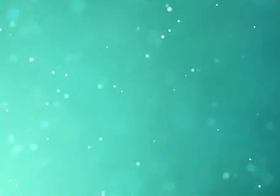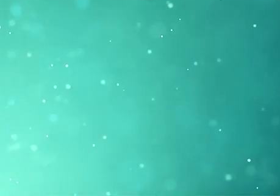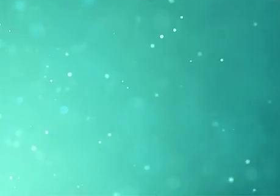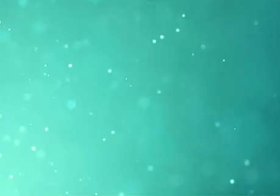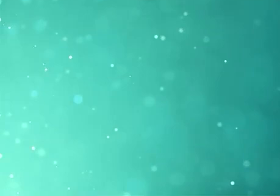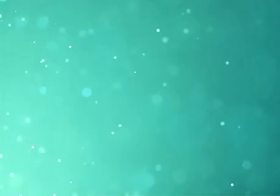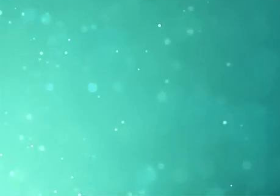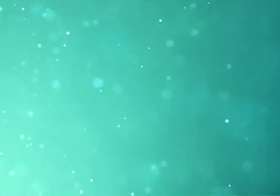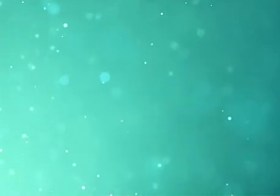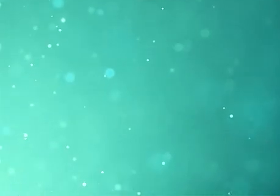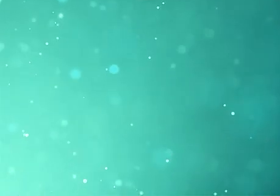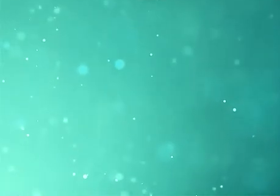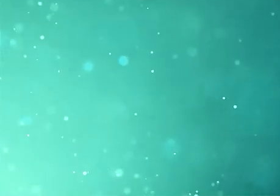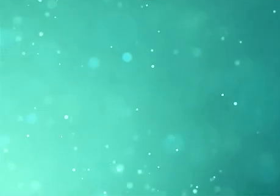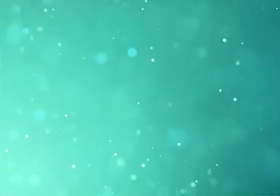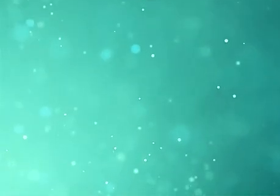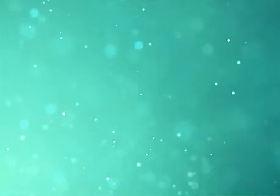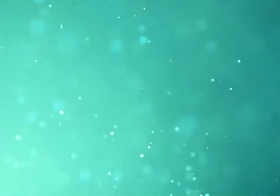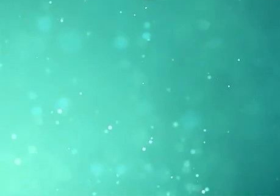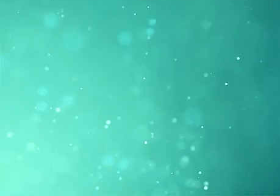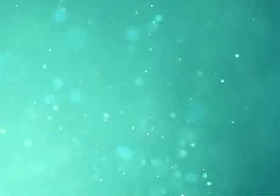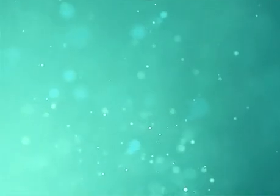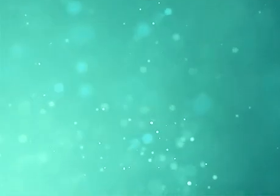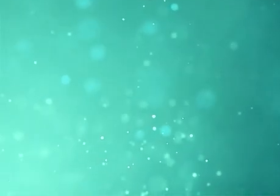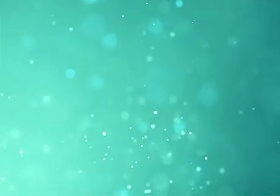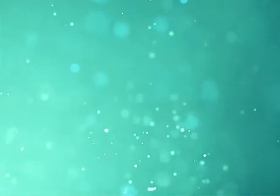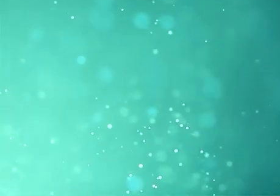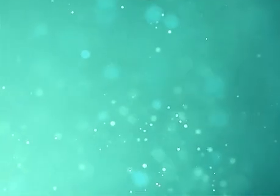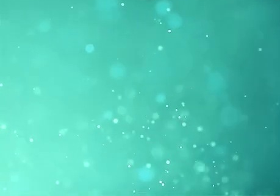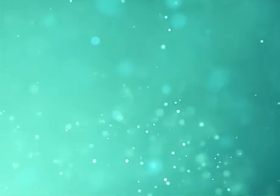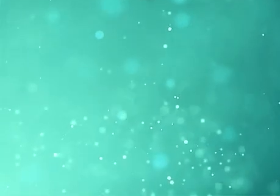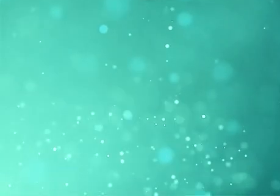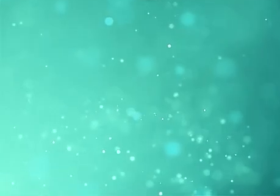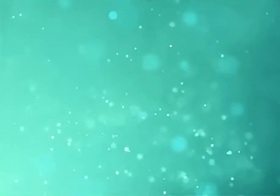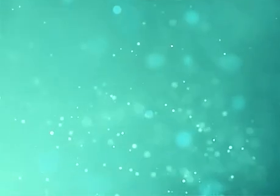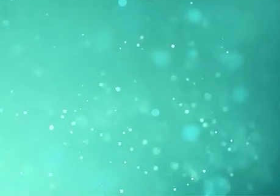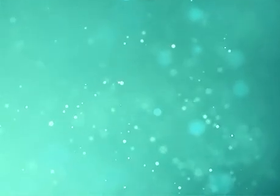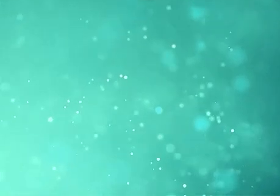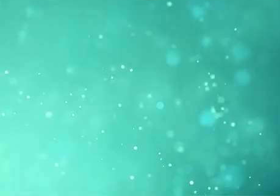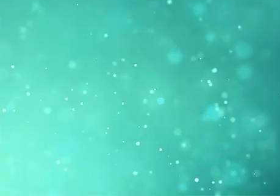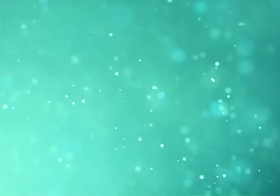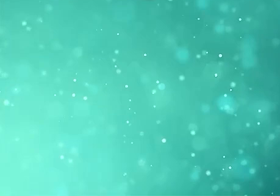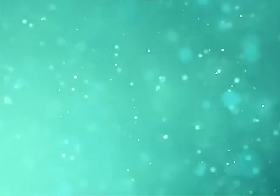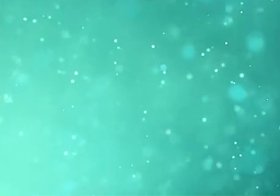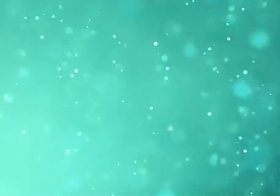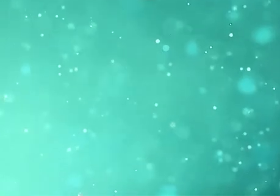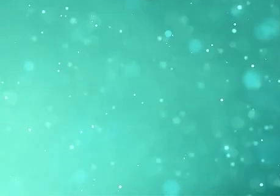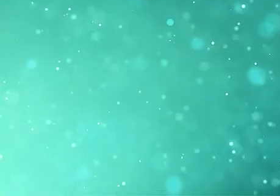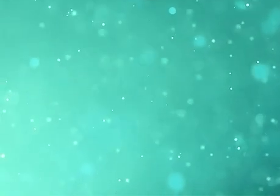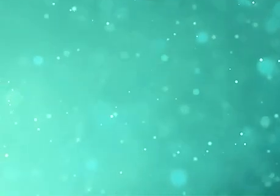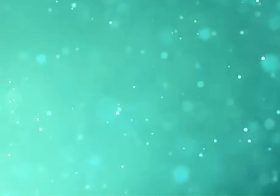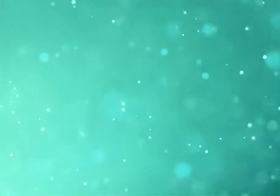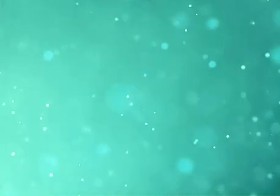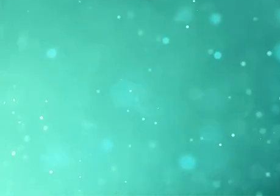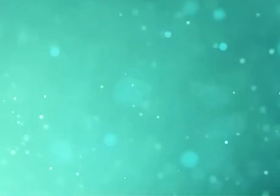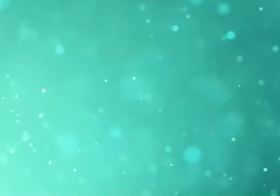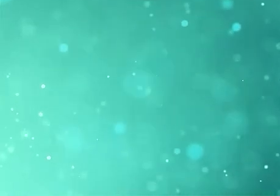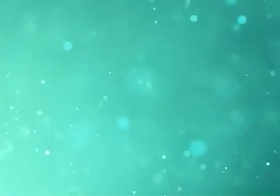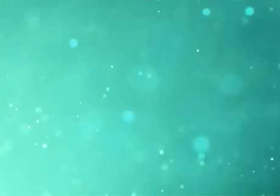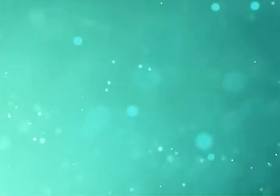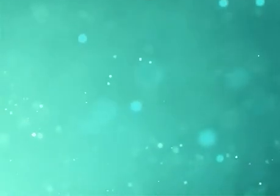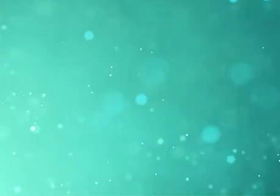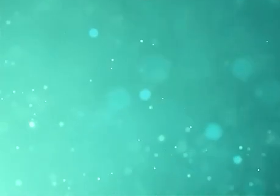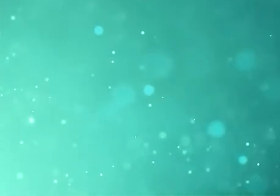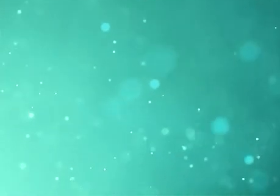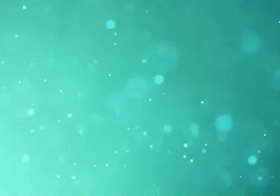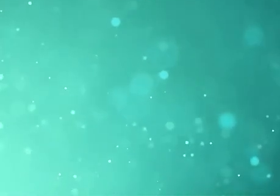noble character, commanding me to follow it. He would go each year into seclusion at the